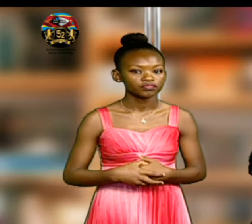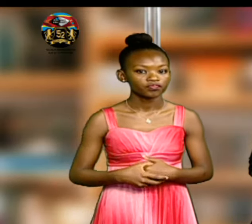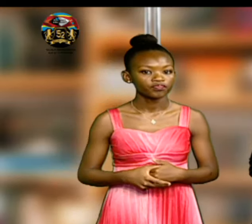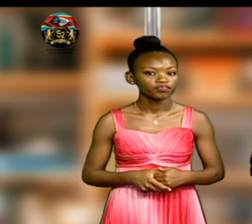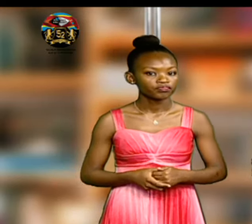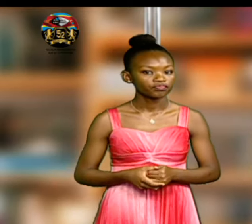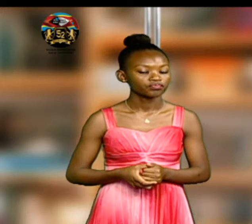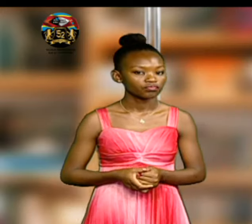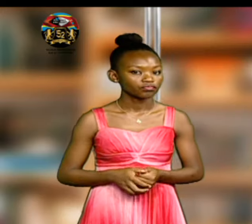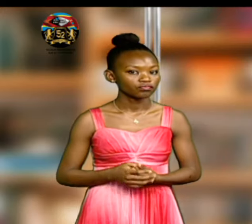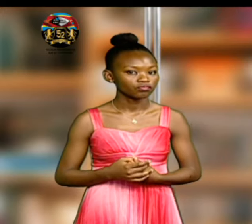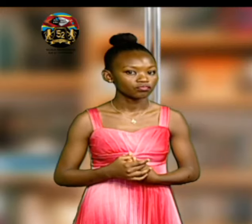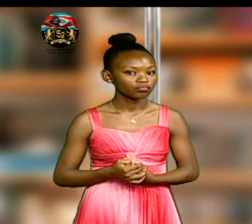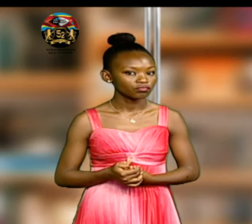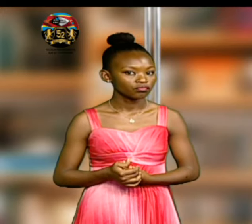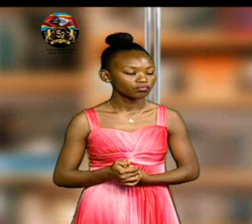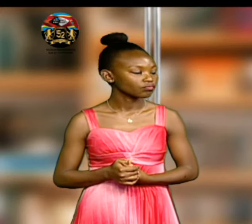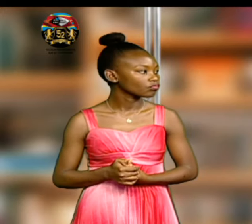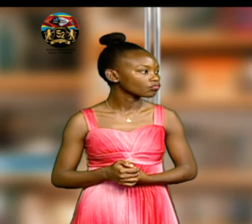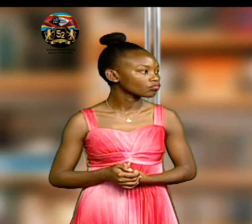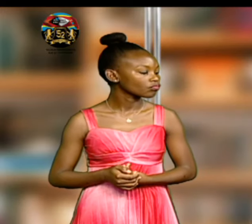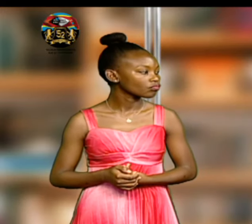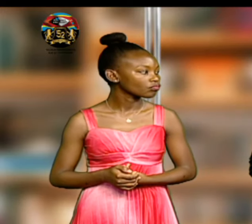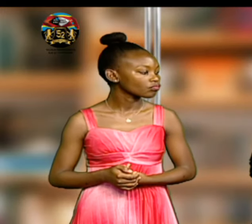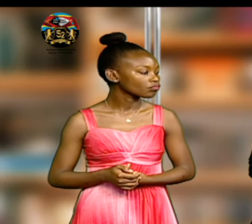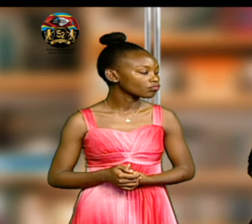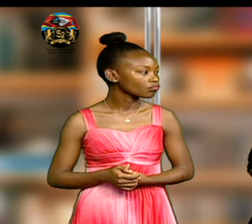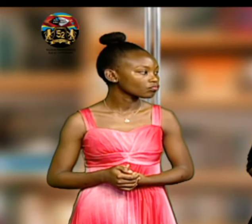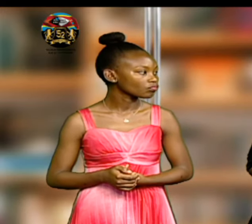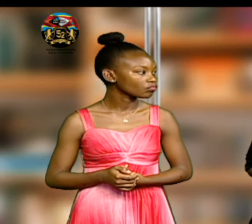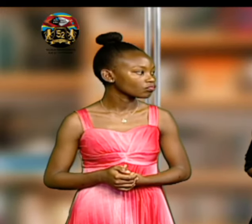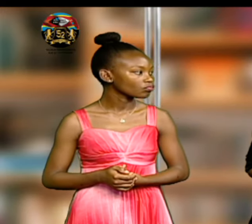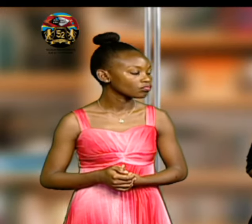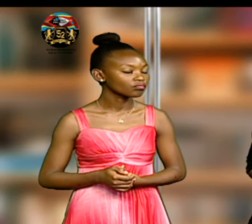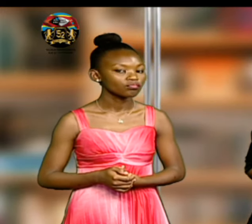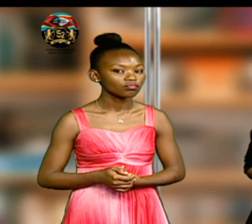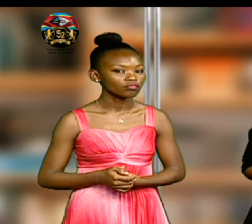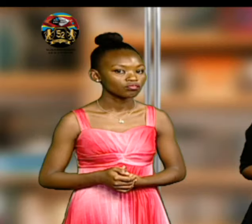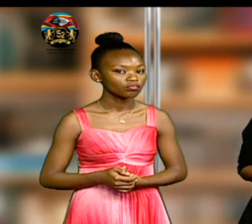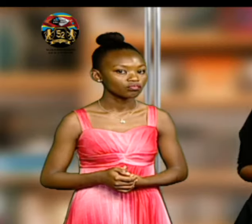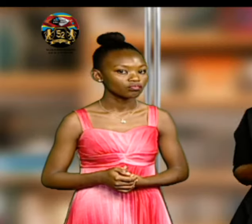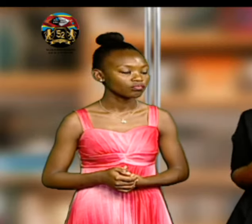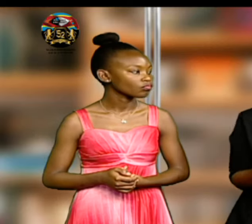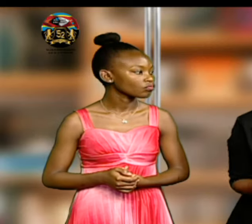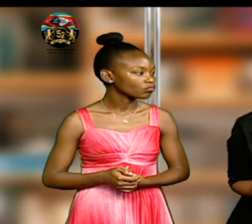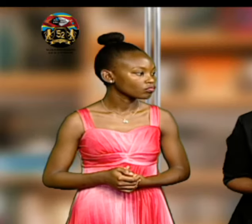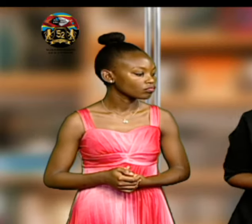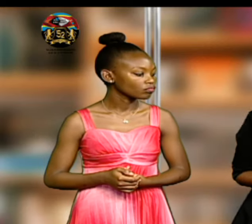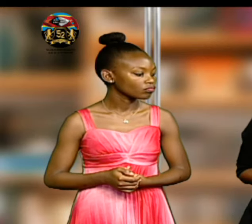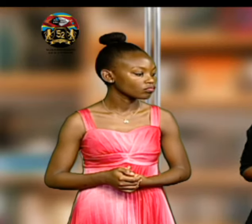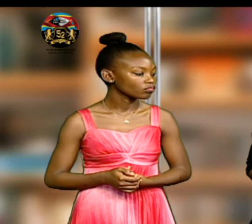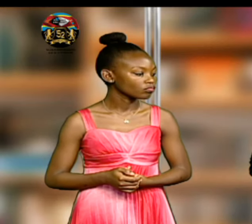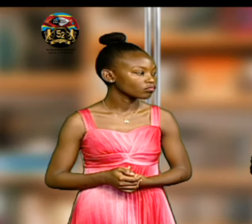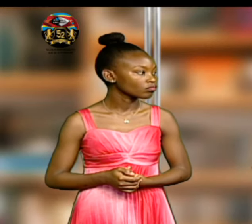Form 3. Then it's going to be English language for Form 5. Then it's going to be Siswati for Form 5. I think I'm going to repeat that